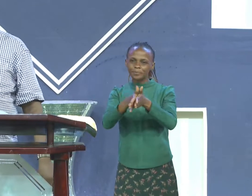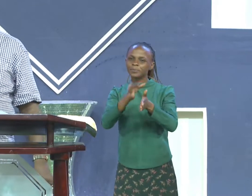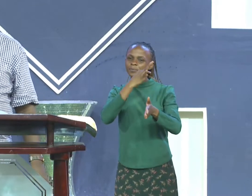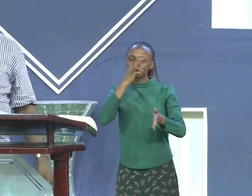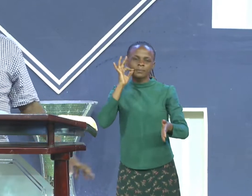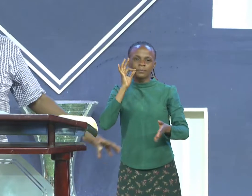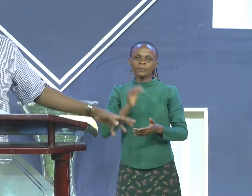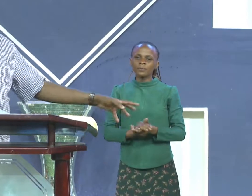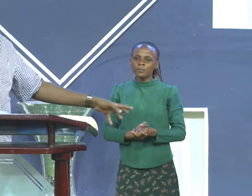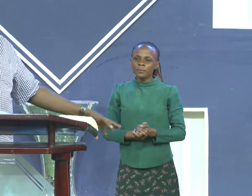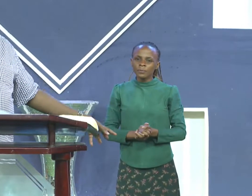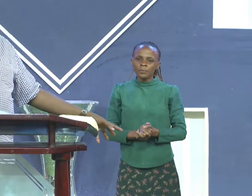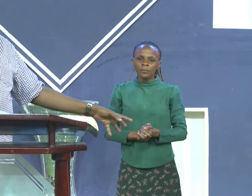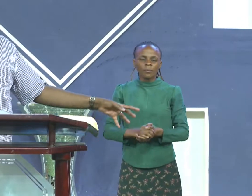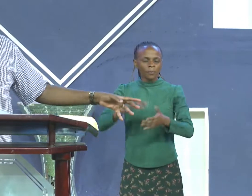and fasting,